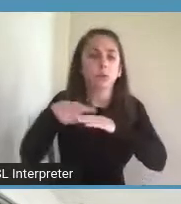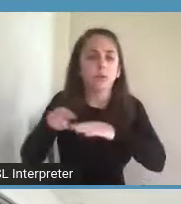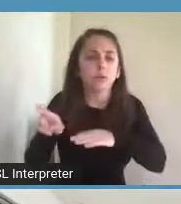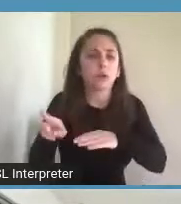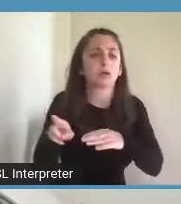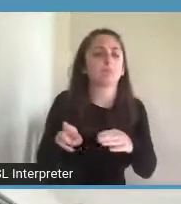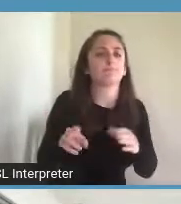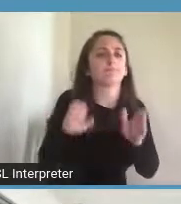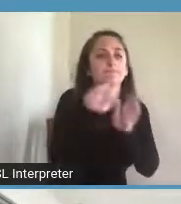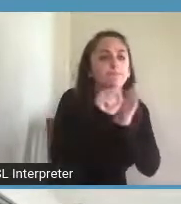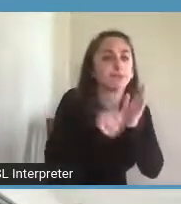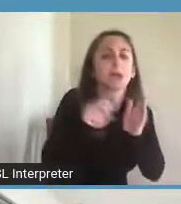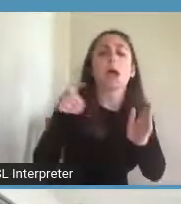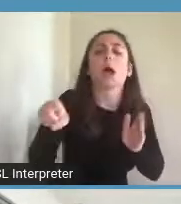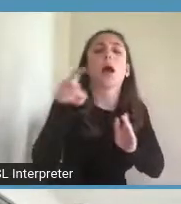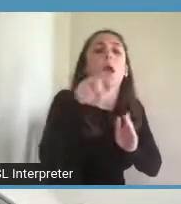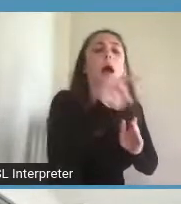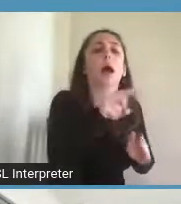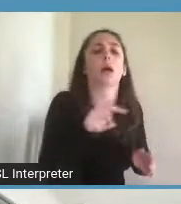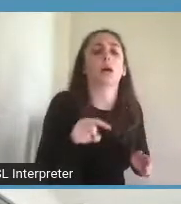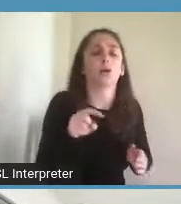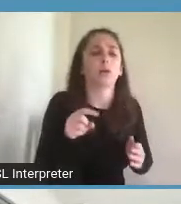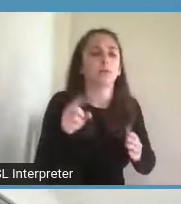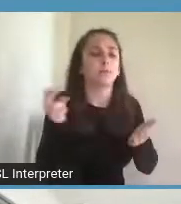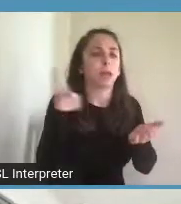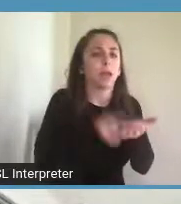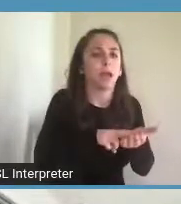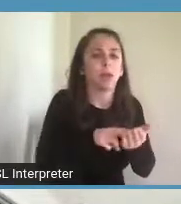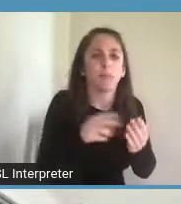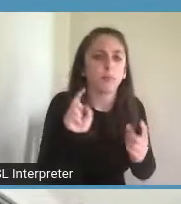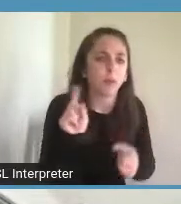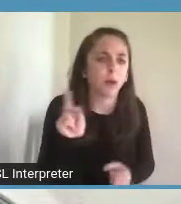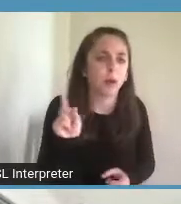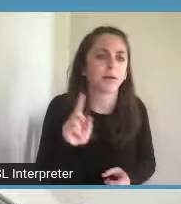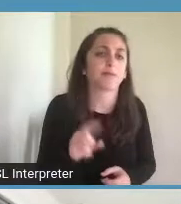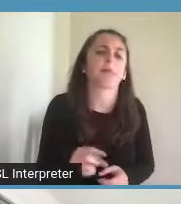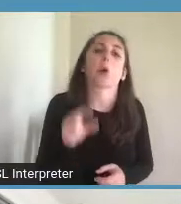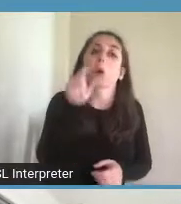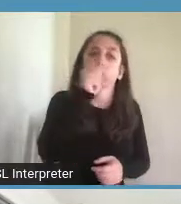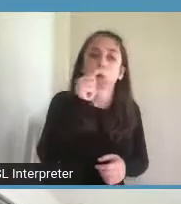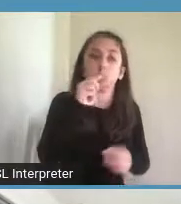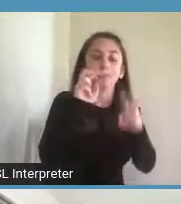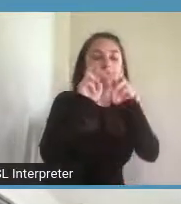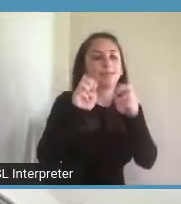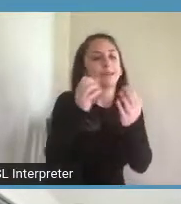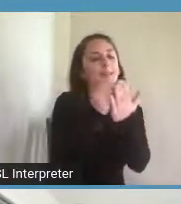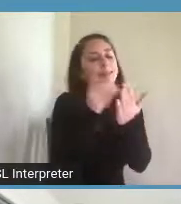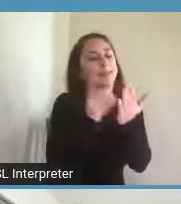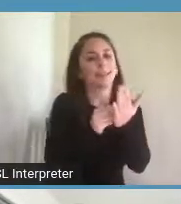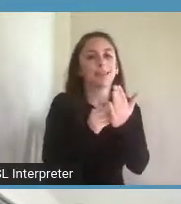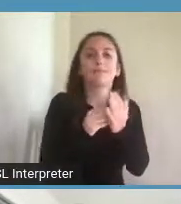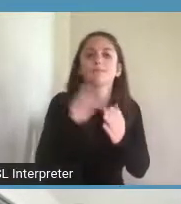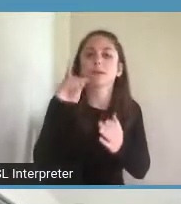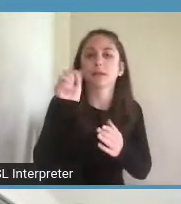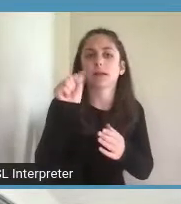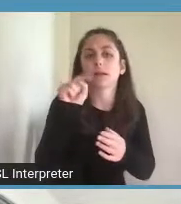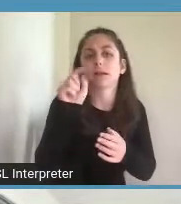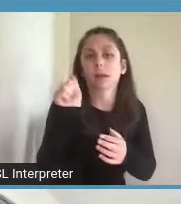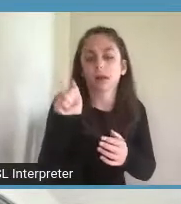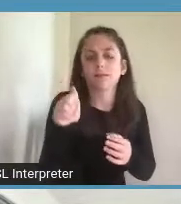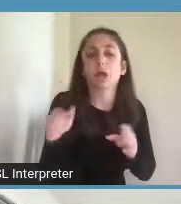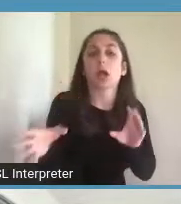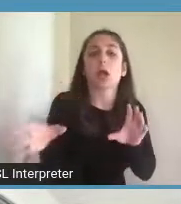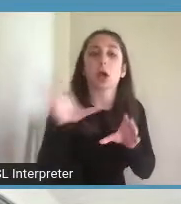of devices are people using? This is all Google Analytics data that you can get, but putting in a dashboard like this helps them really